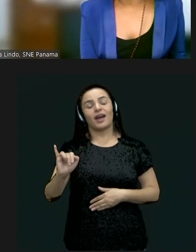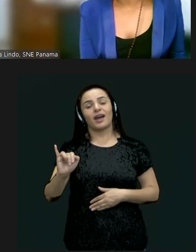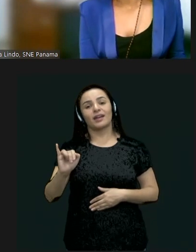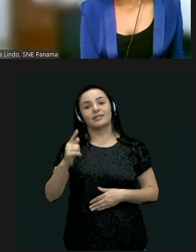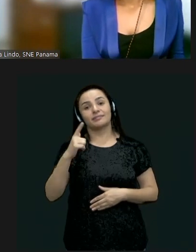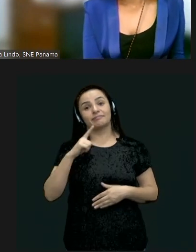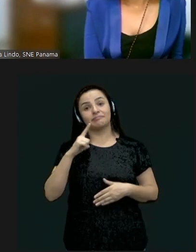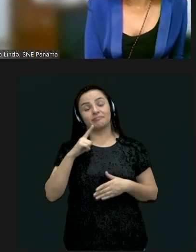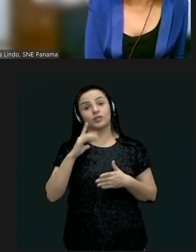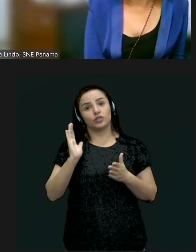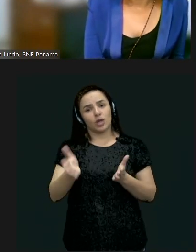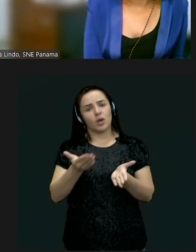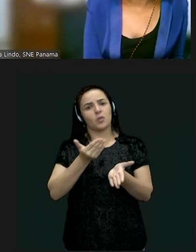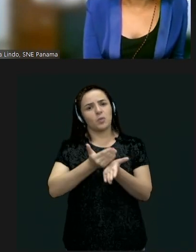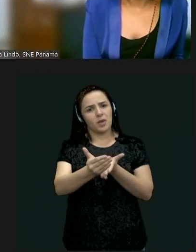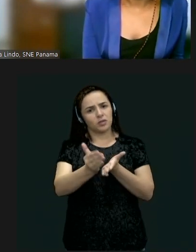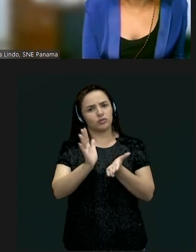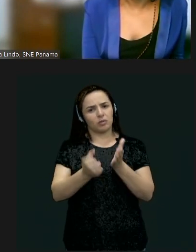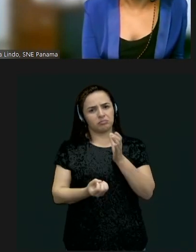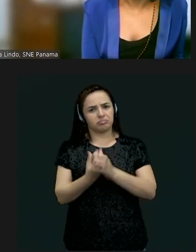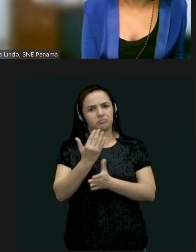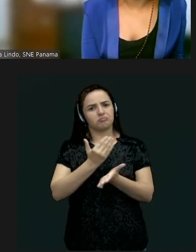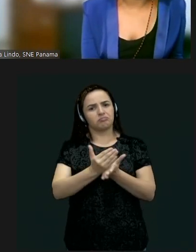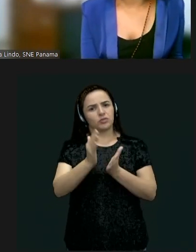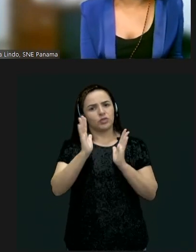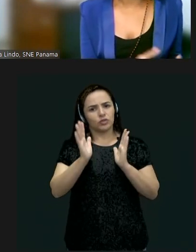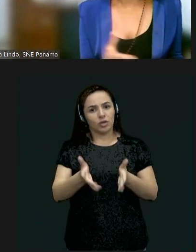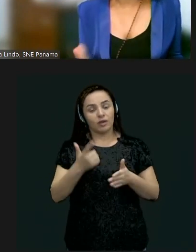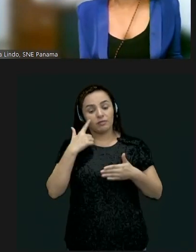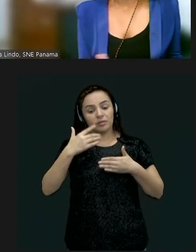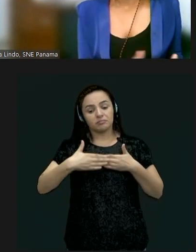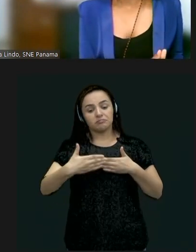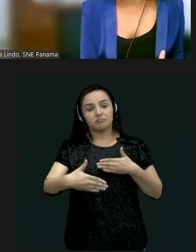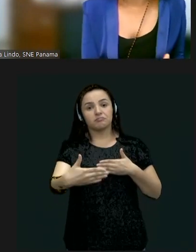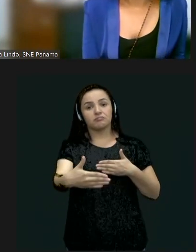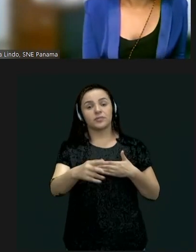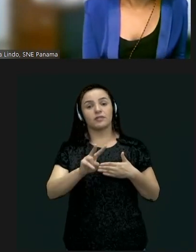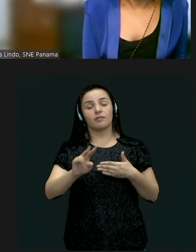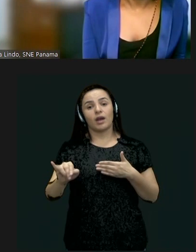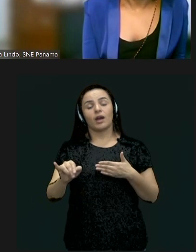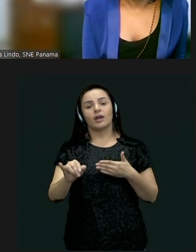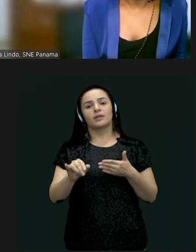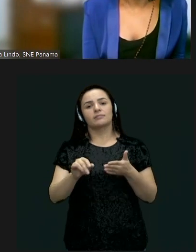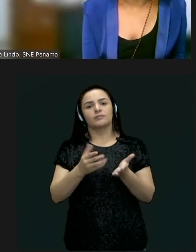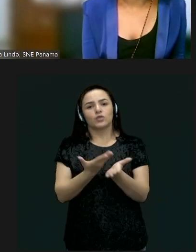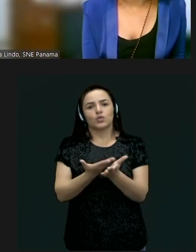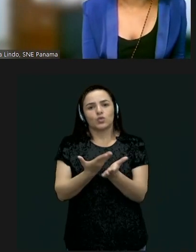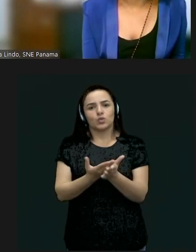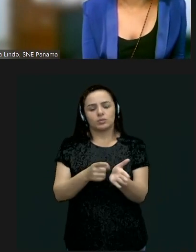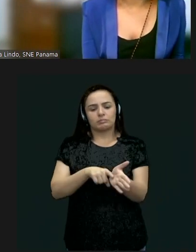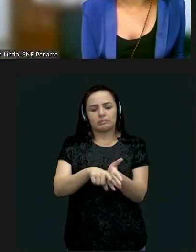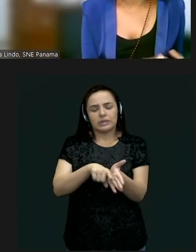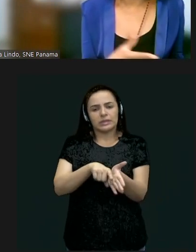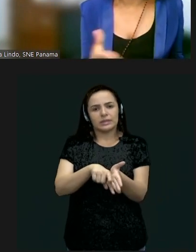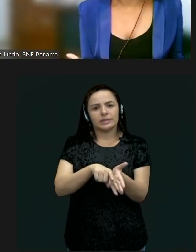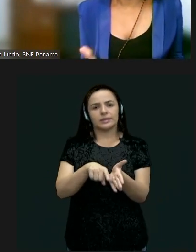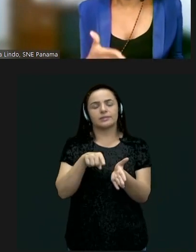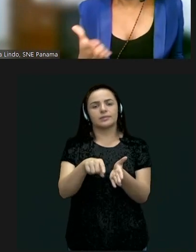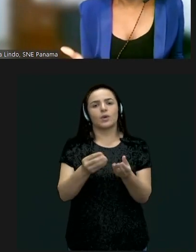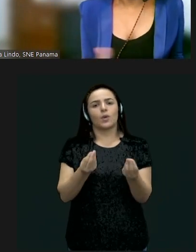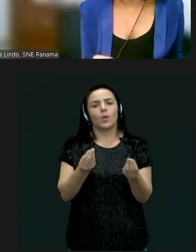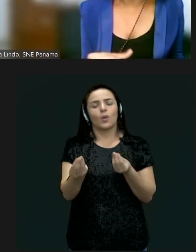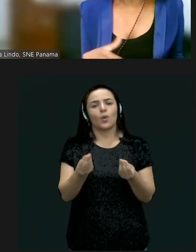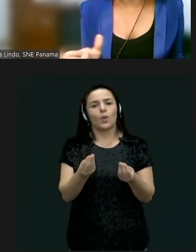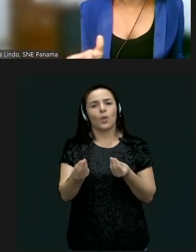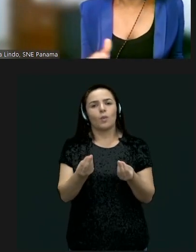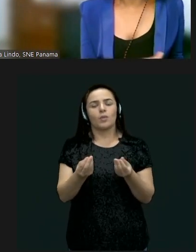going to develop, we already started, I have to say, with the feasibility study for the establishment of a green hydrogen